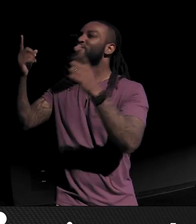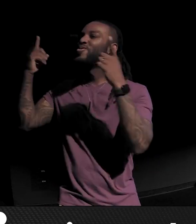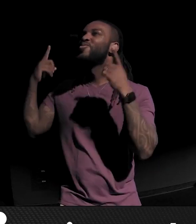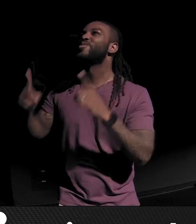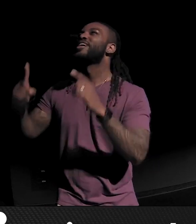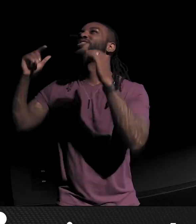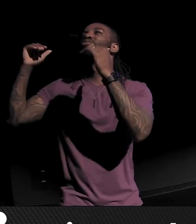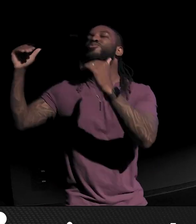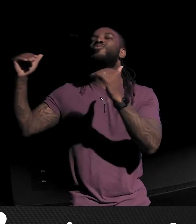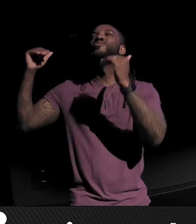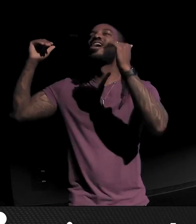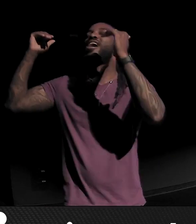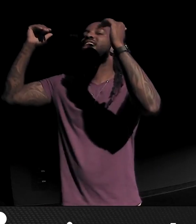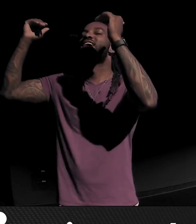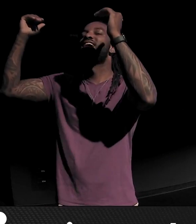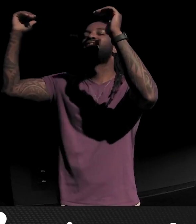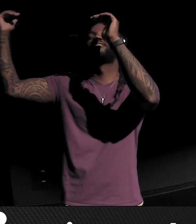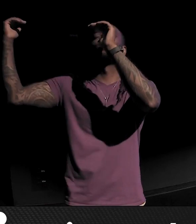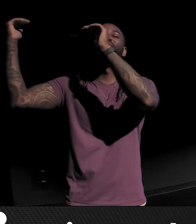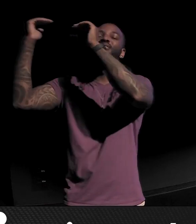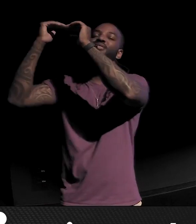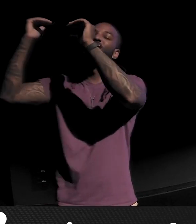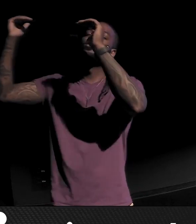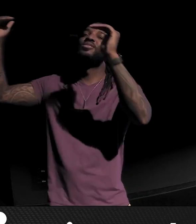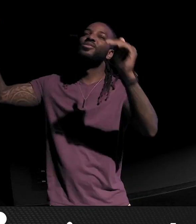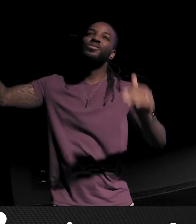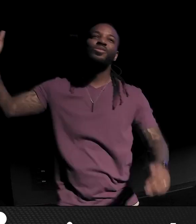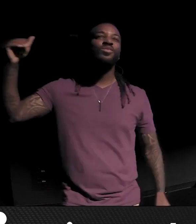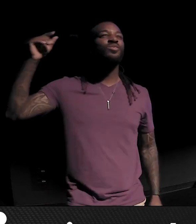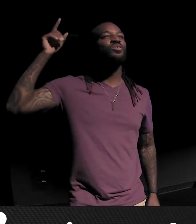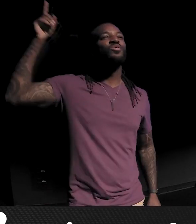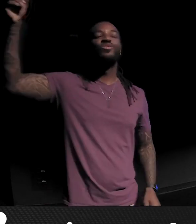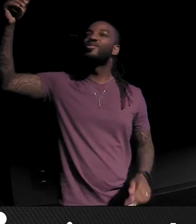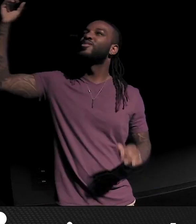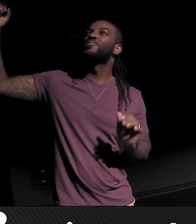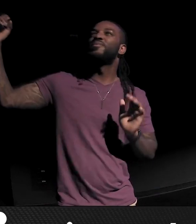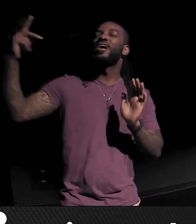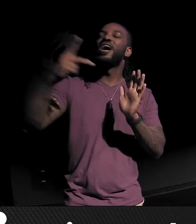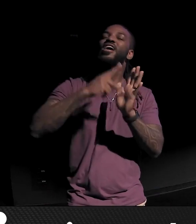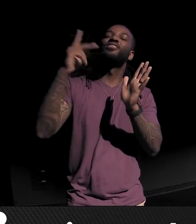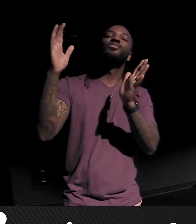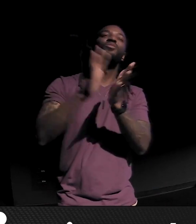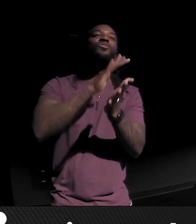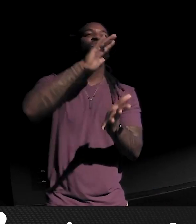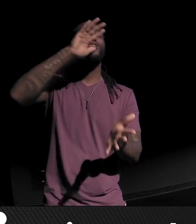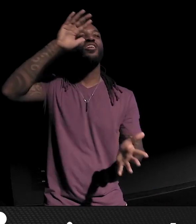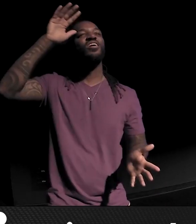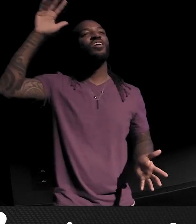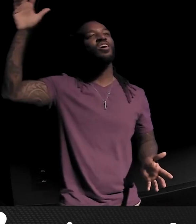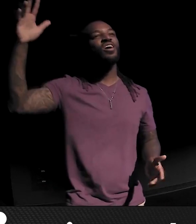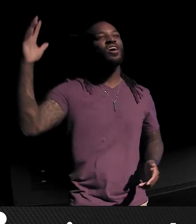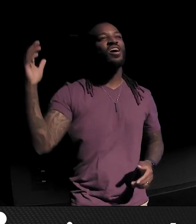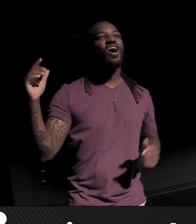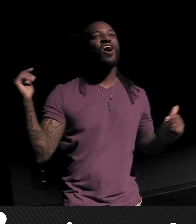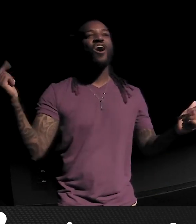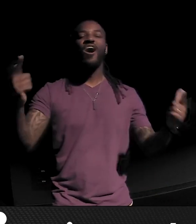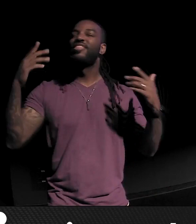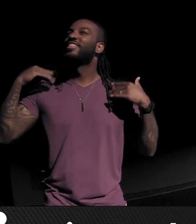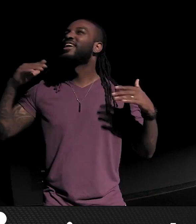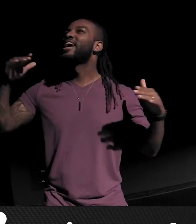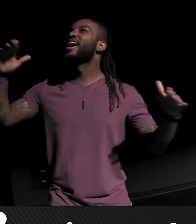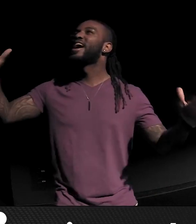you when you rise. And when you return in glory with all the angels and